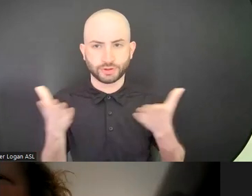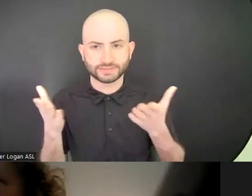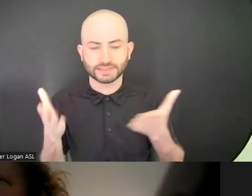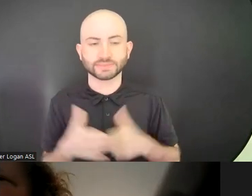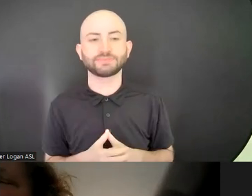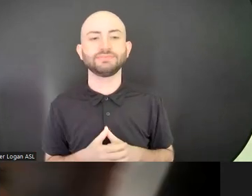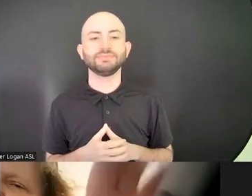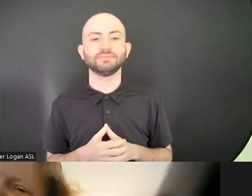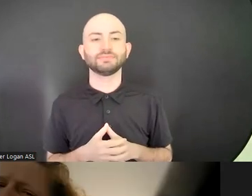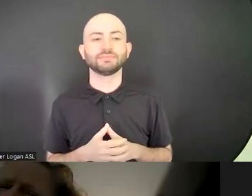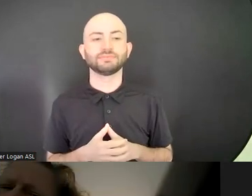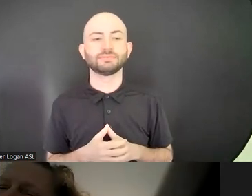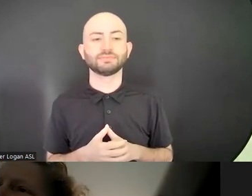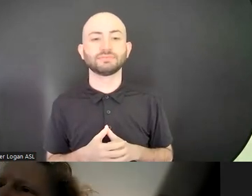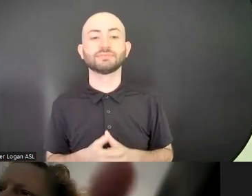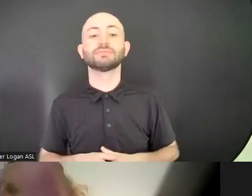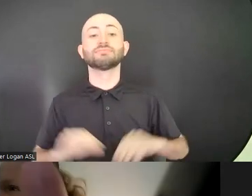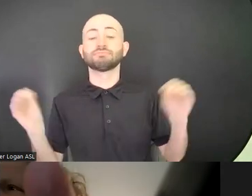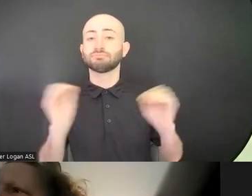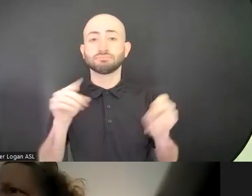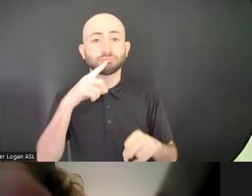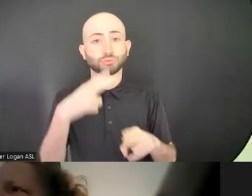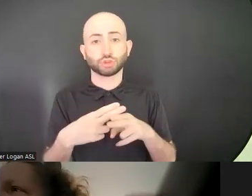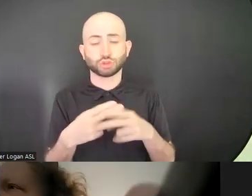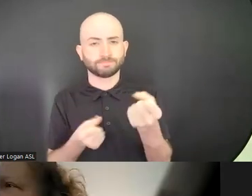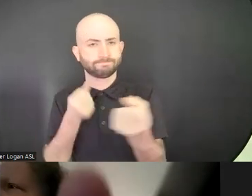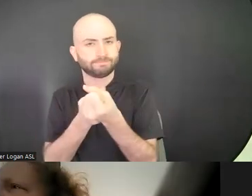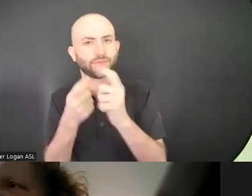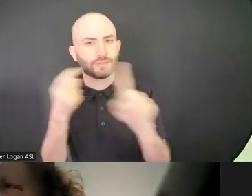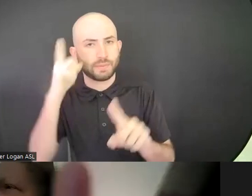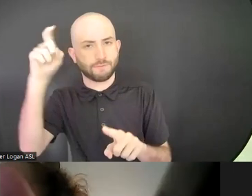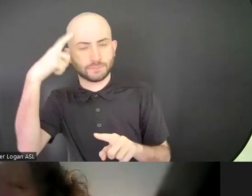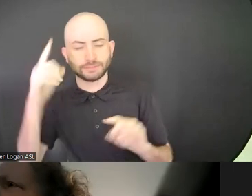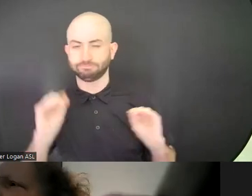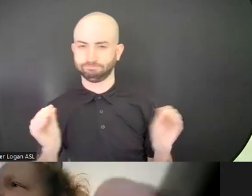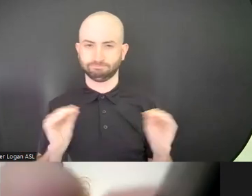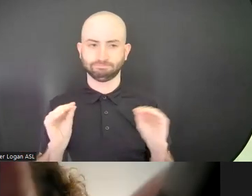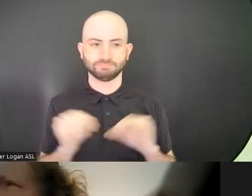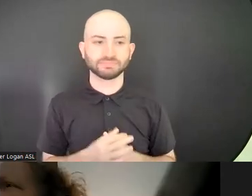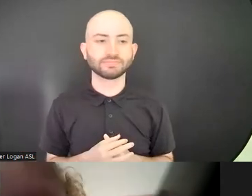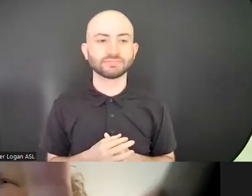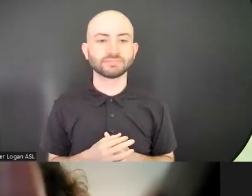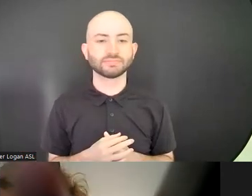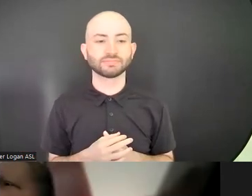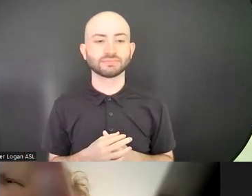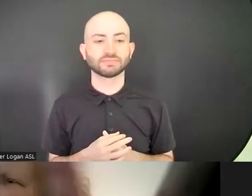Mentioned is endorsed by the U.S. Government. This slide has this.